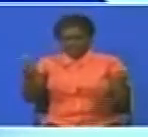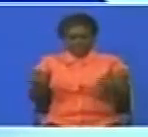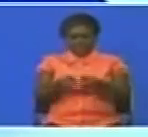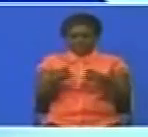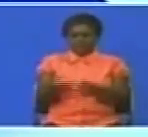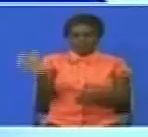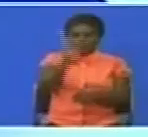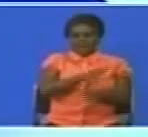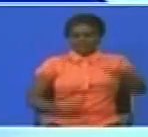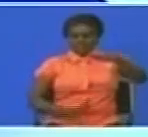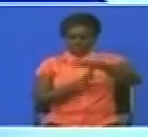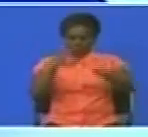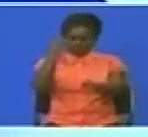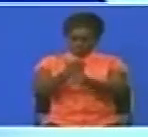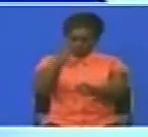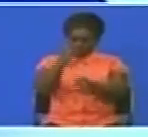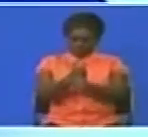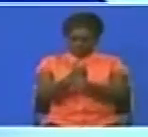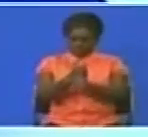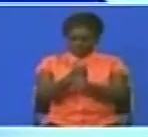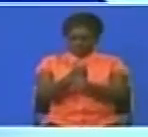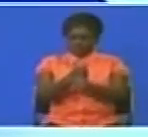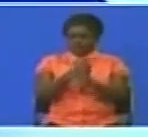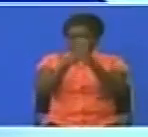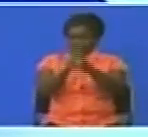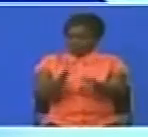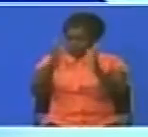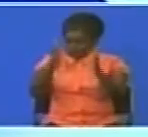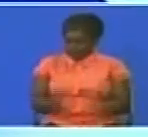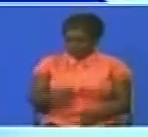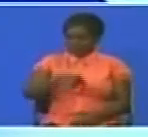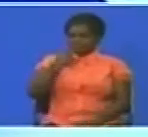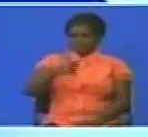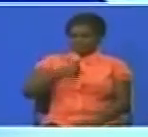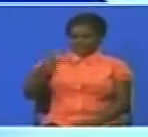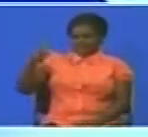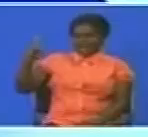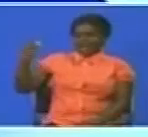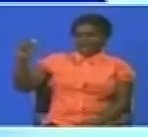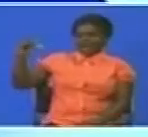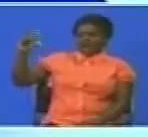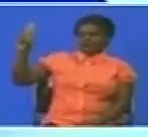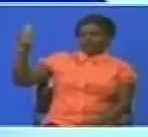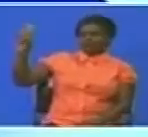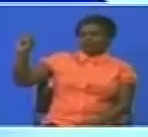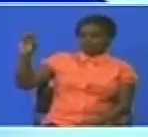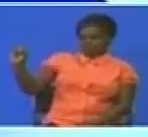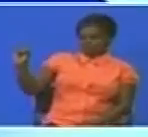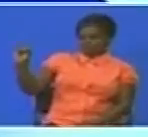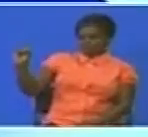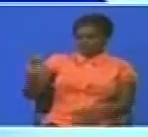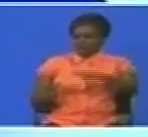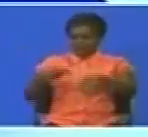the top for former academic giant, and KTN senior reporter Carol Nderi visited Kagumo High School, among others.